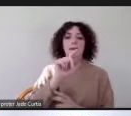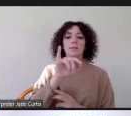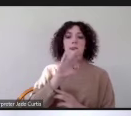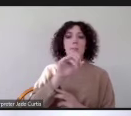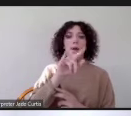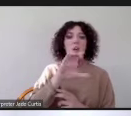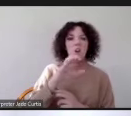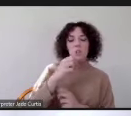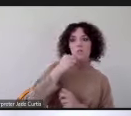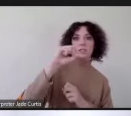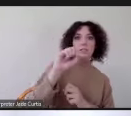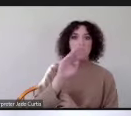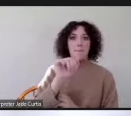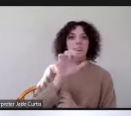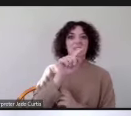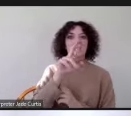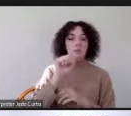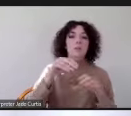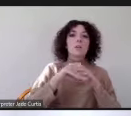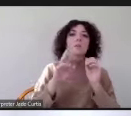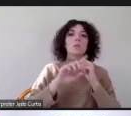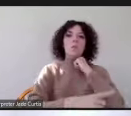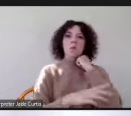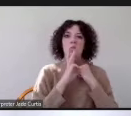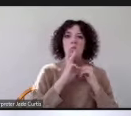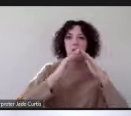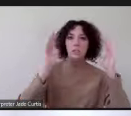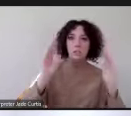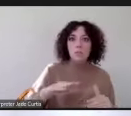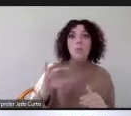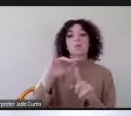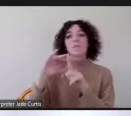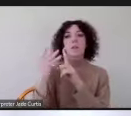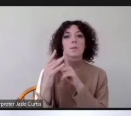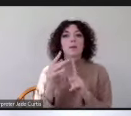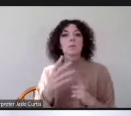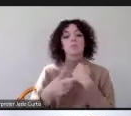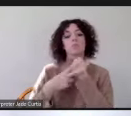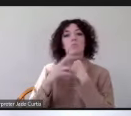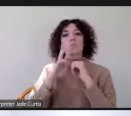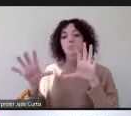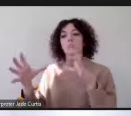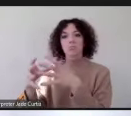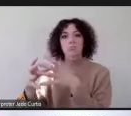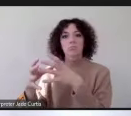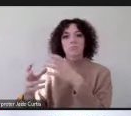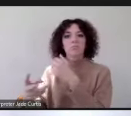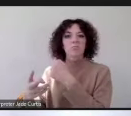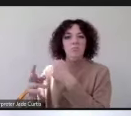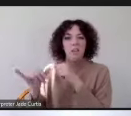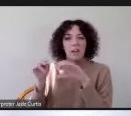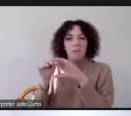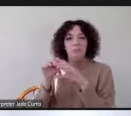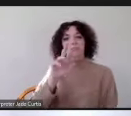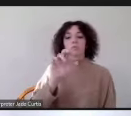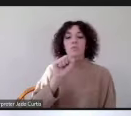from wastewater systems to environmental reservoirs, as well as the design of engineered systems to